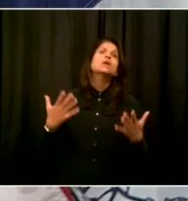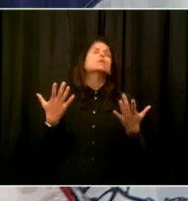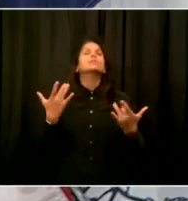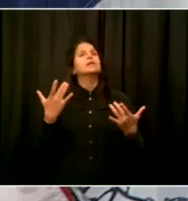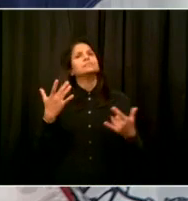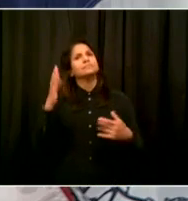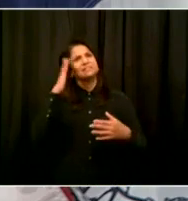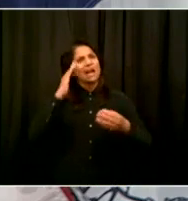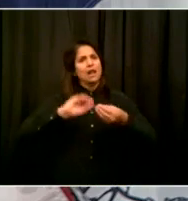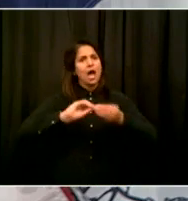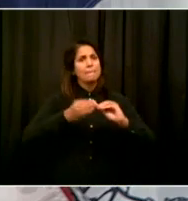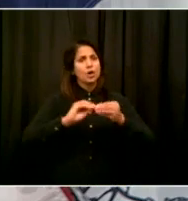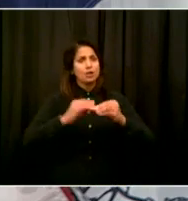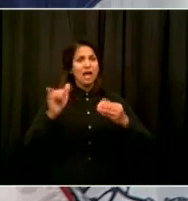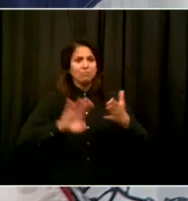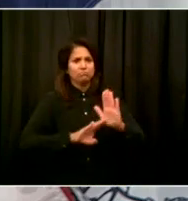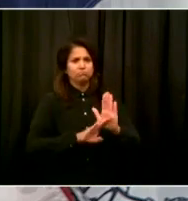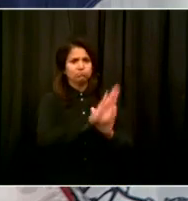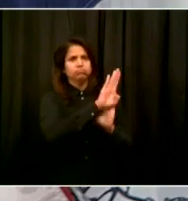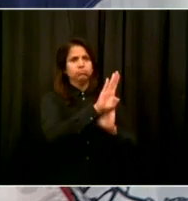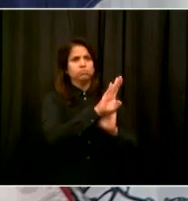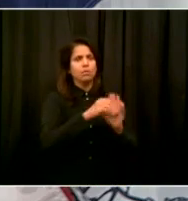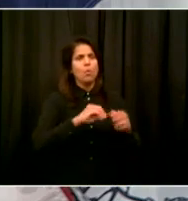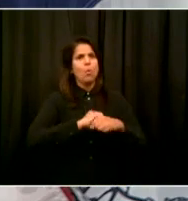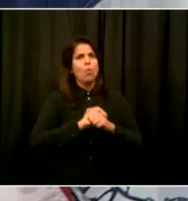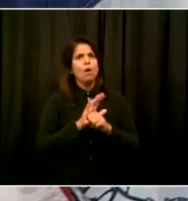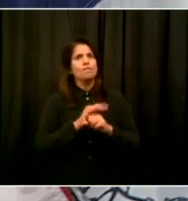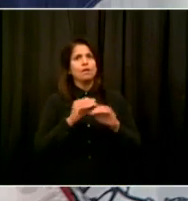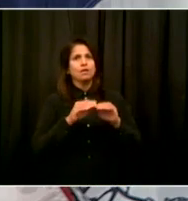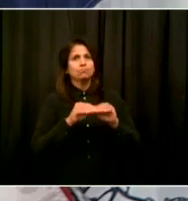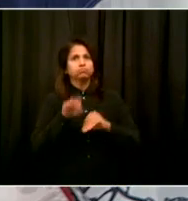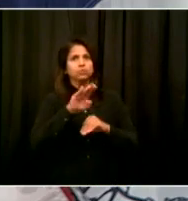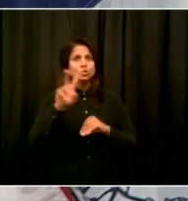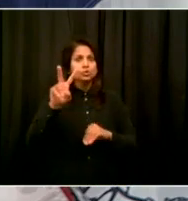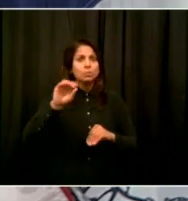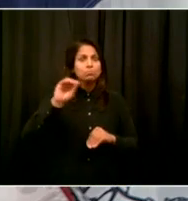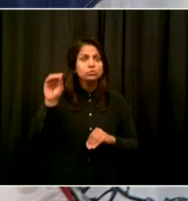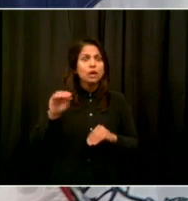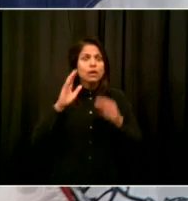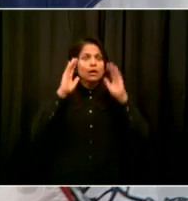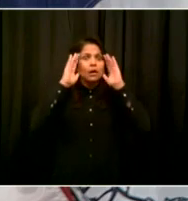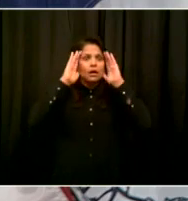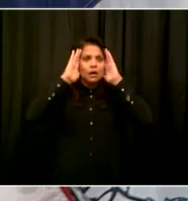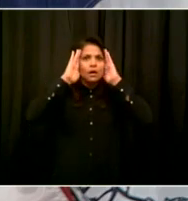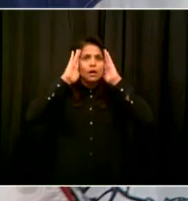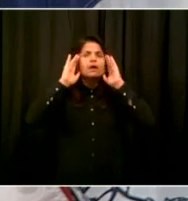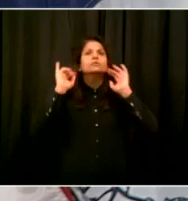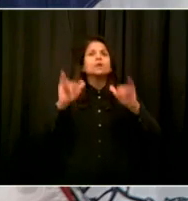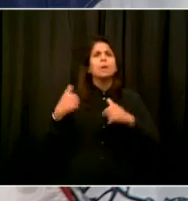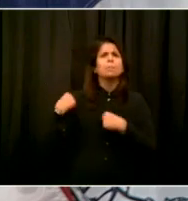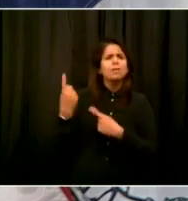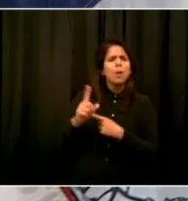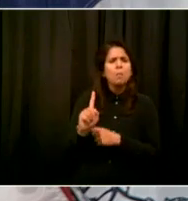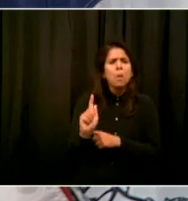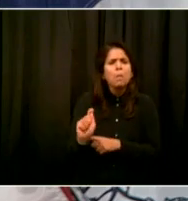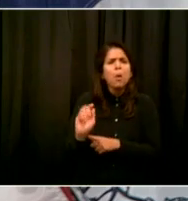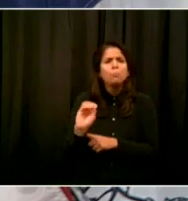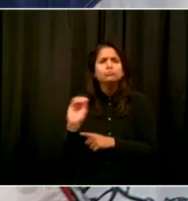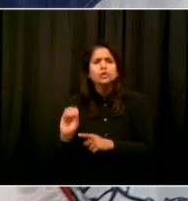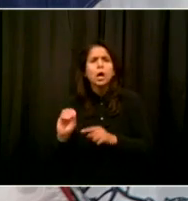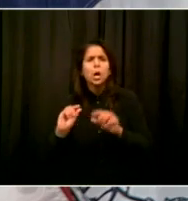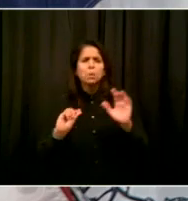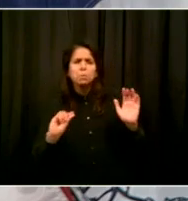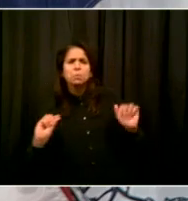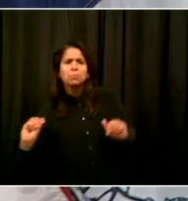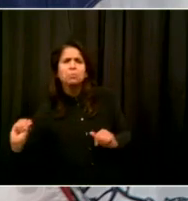above 2%. And it's been increasing. That is a problem. We have gone well past the threshold for